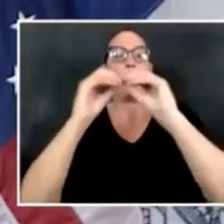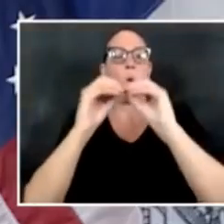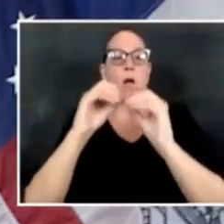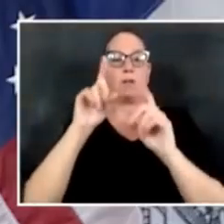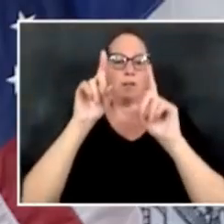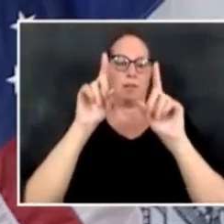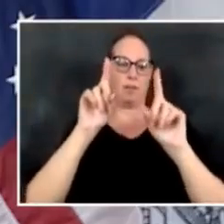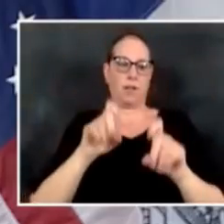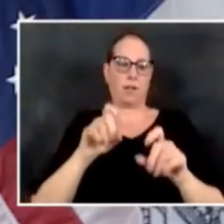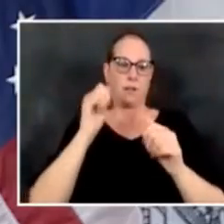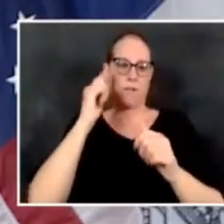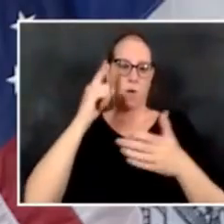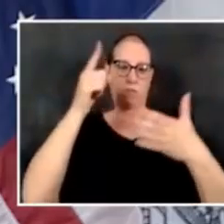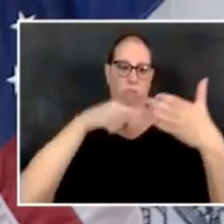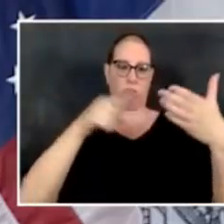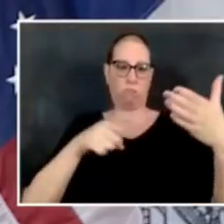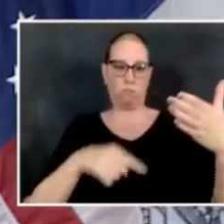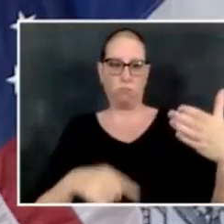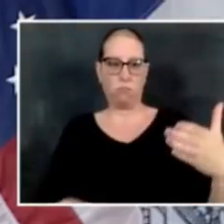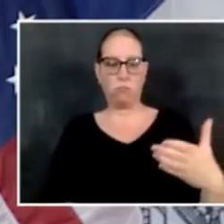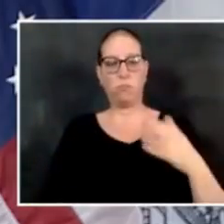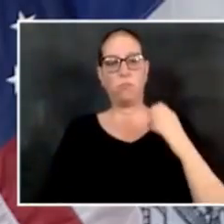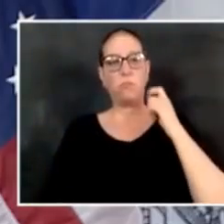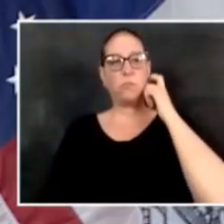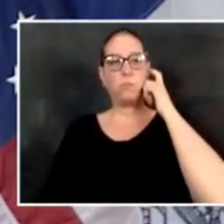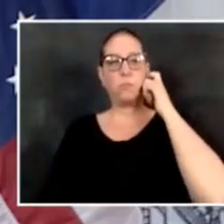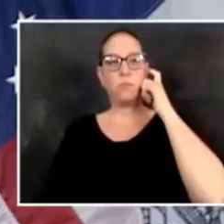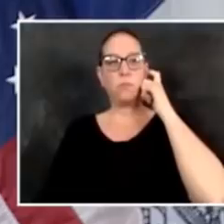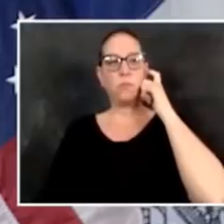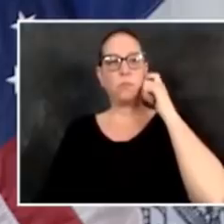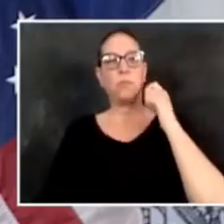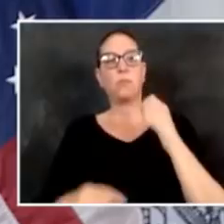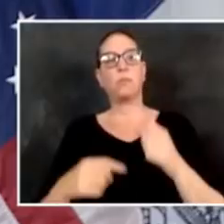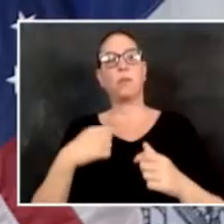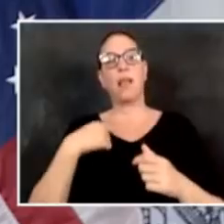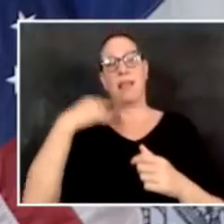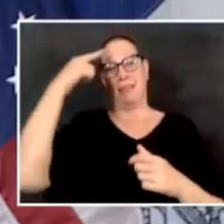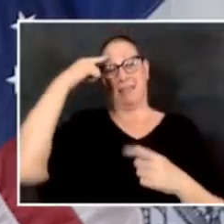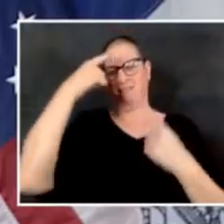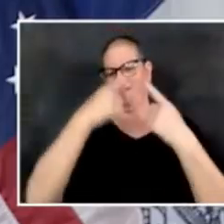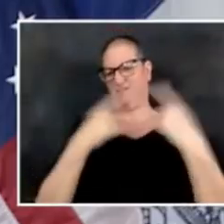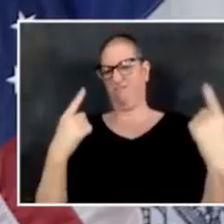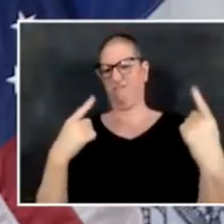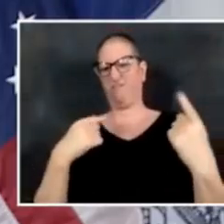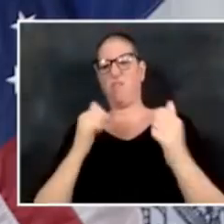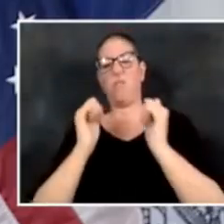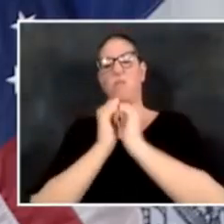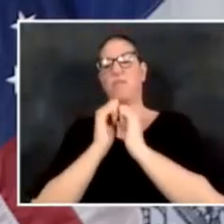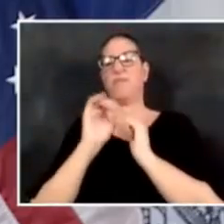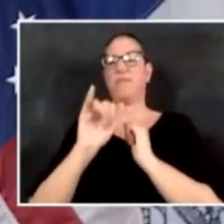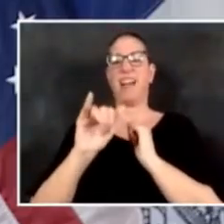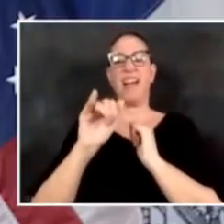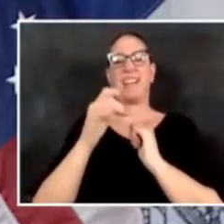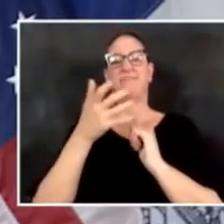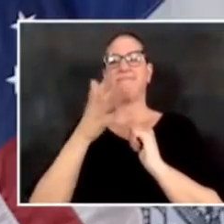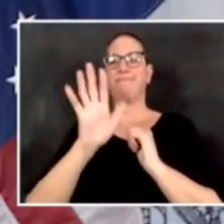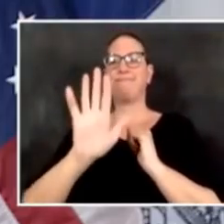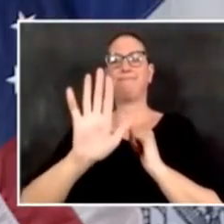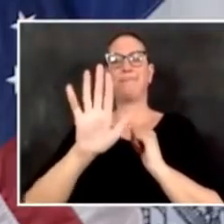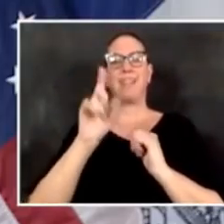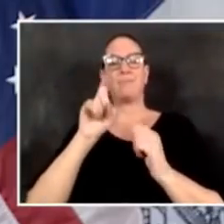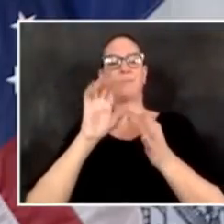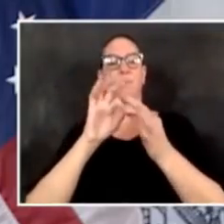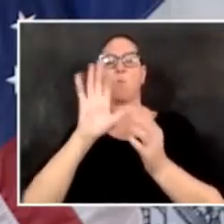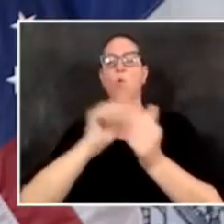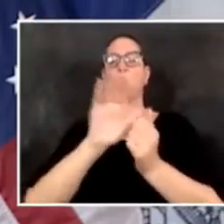I would respectfully disagree on the universe question because, we have said now for quite a while, and our health